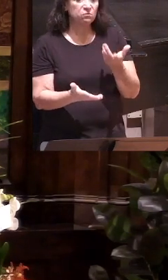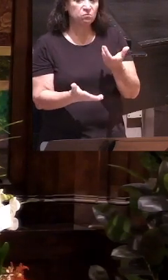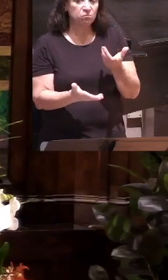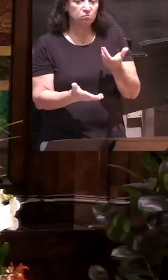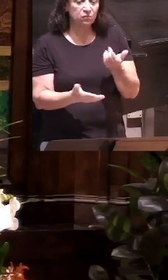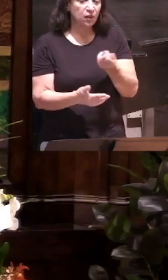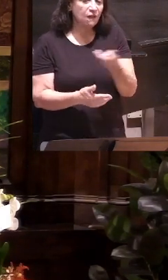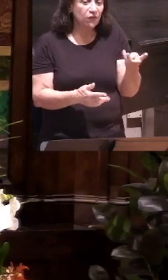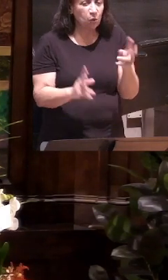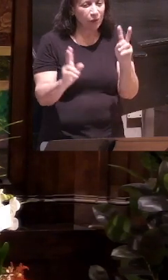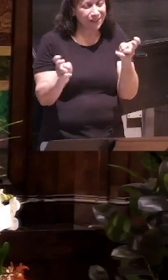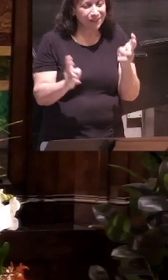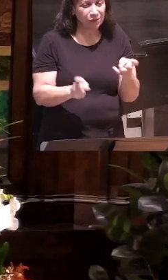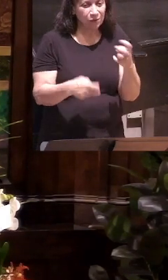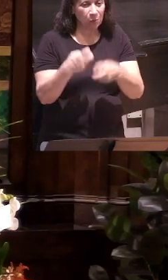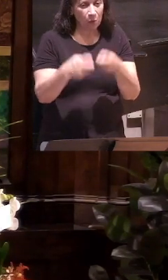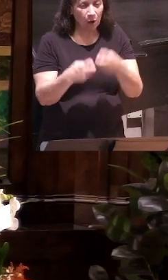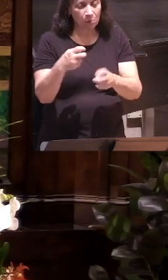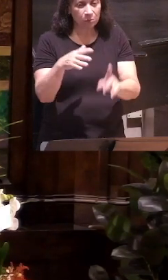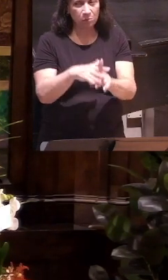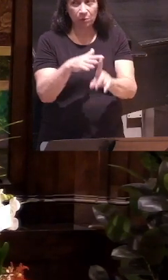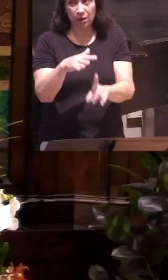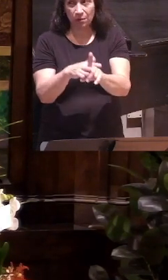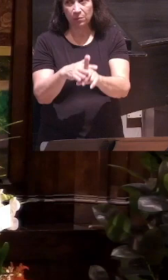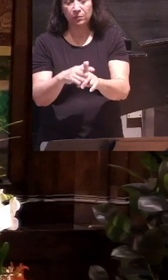few issues.